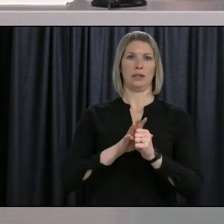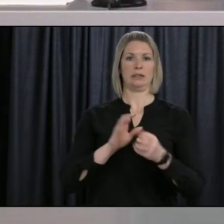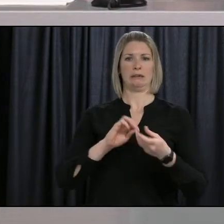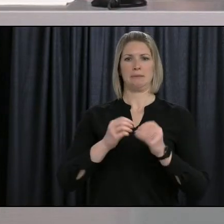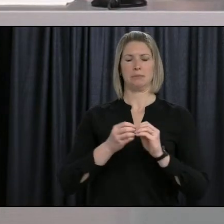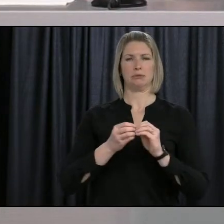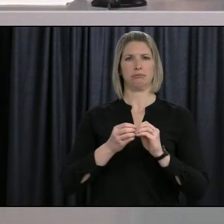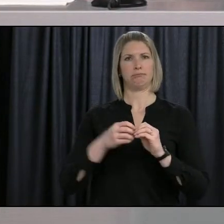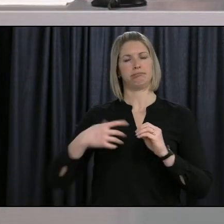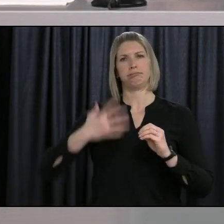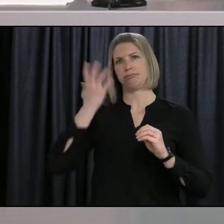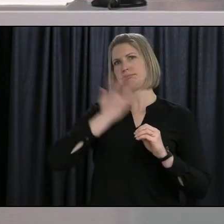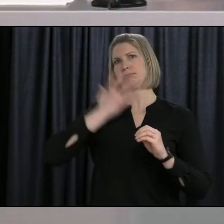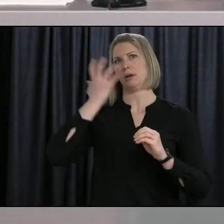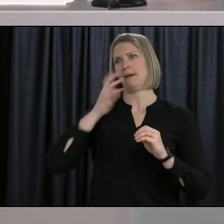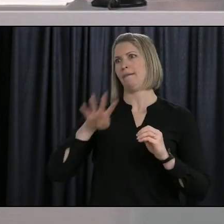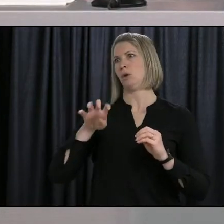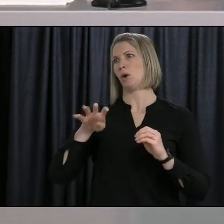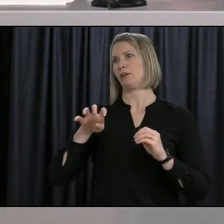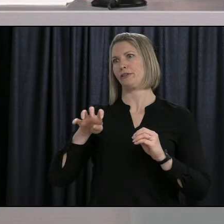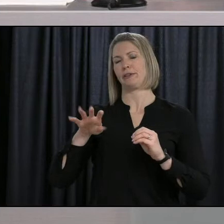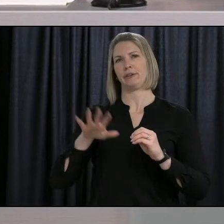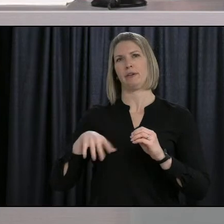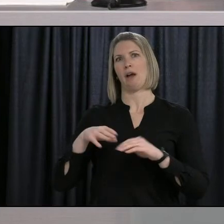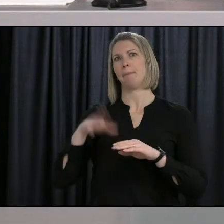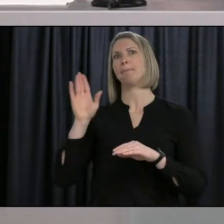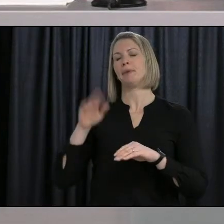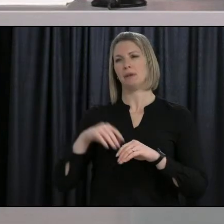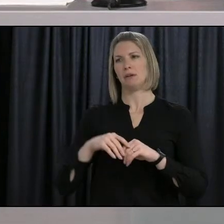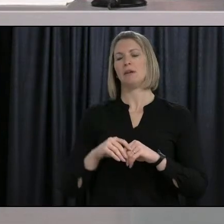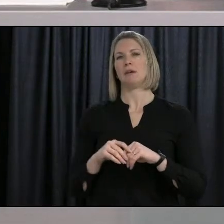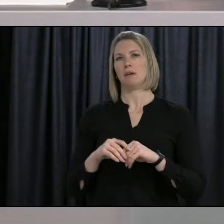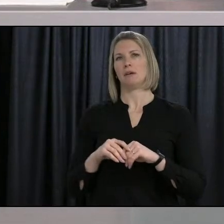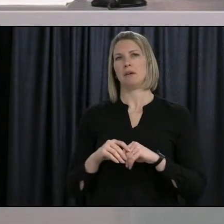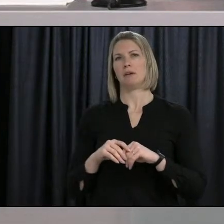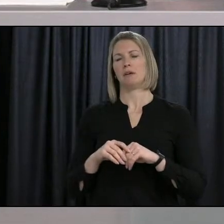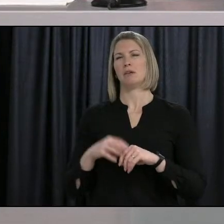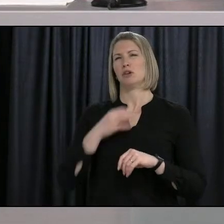before now, would you consider there'd be any benefit of a sewage